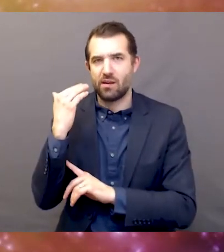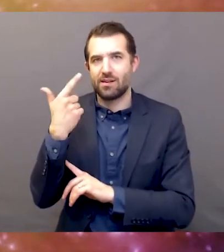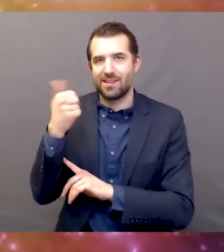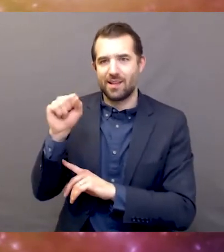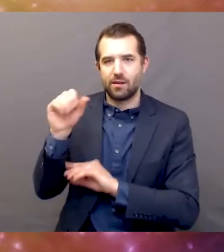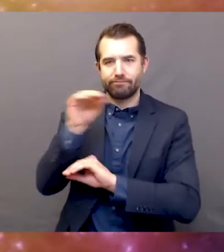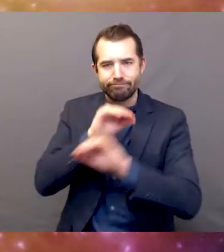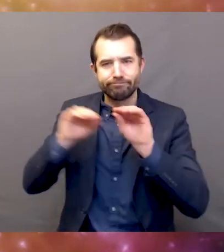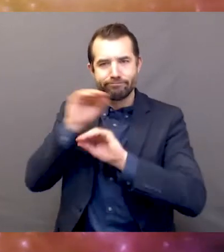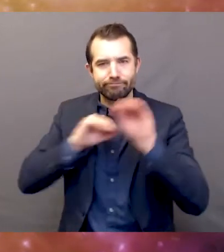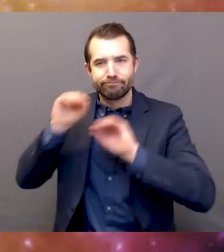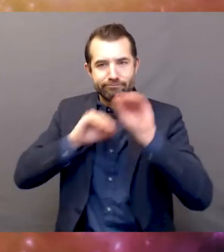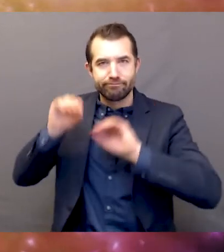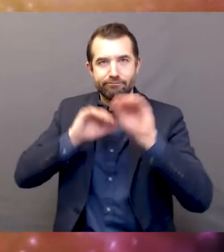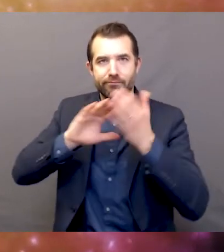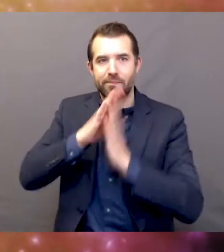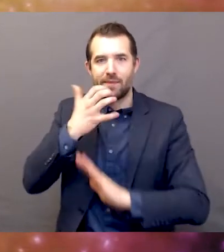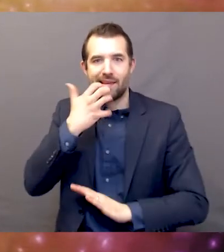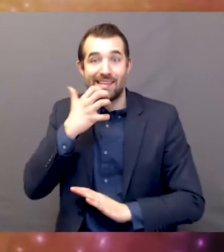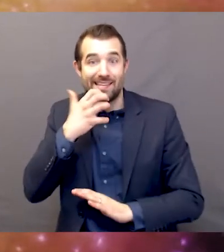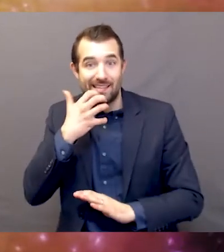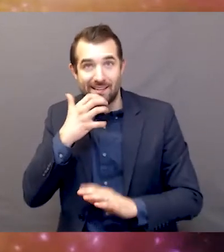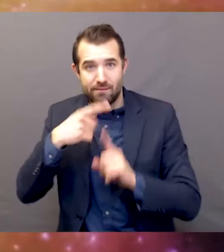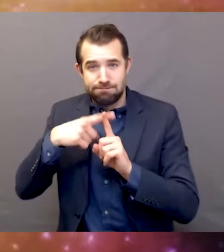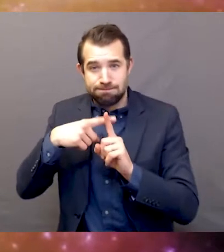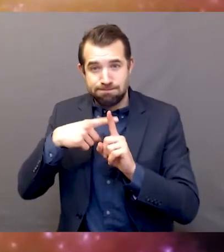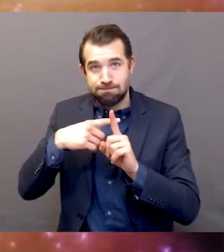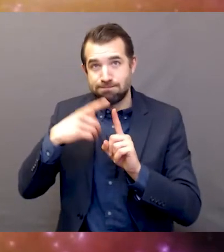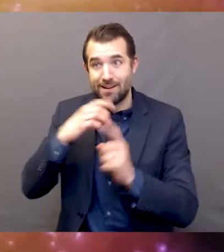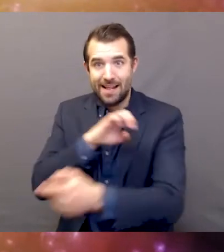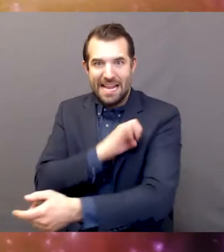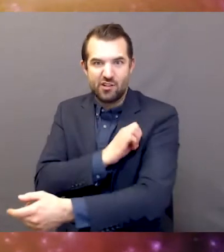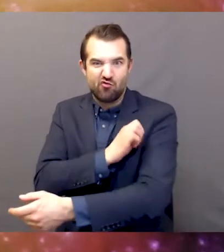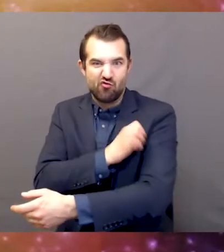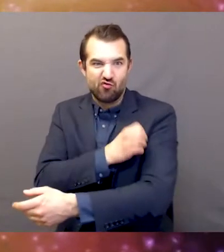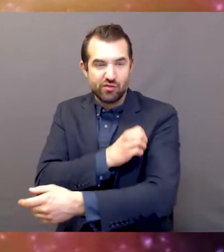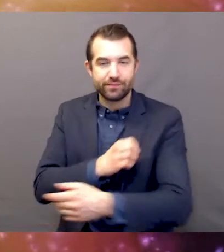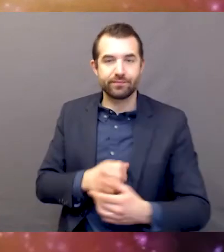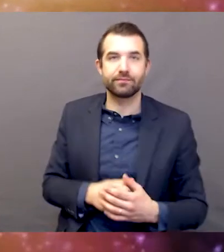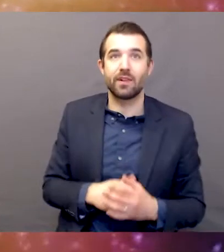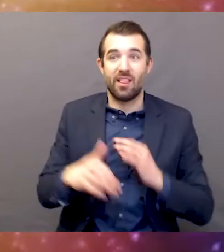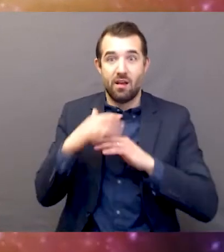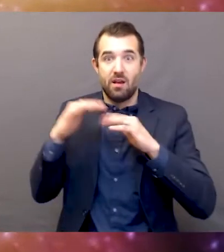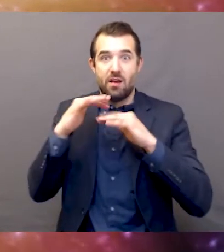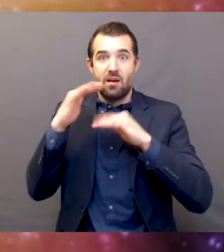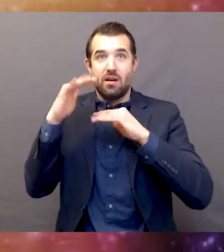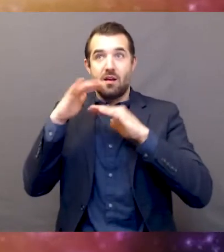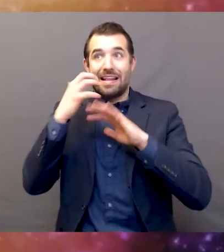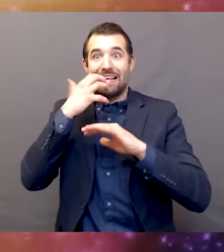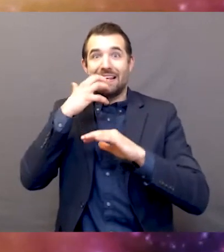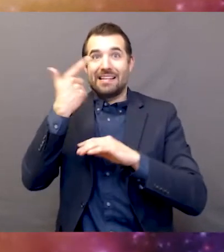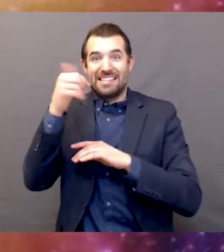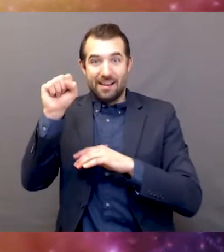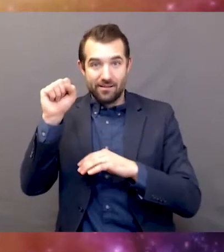gas, eventually it converted back to heat, to thermal energy via the motions of the gas. And this serves to heat the